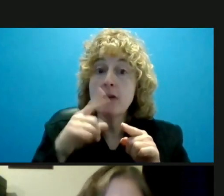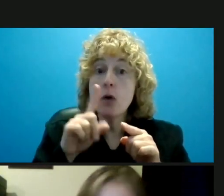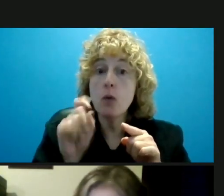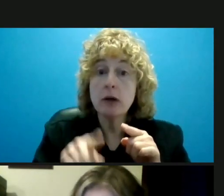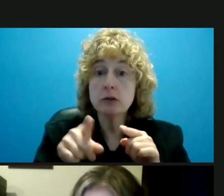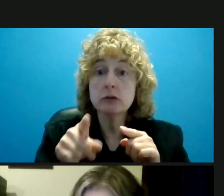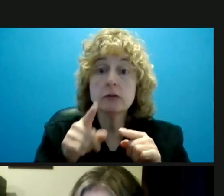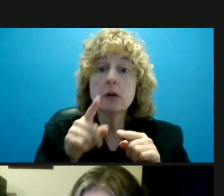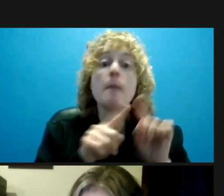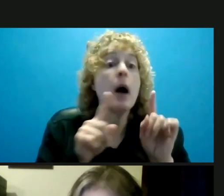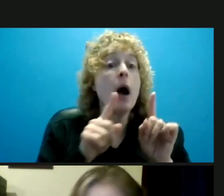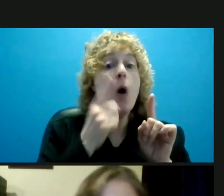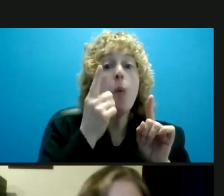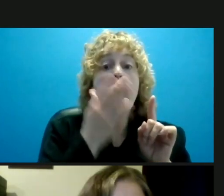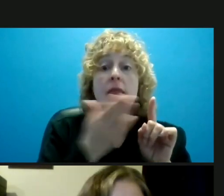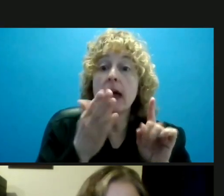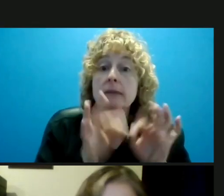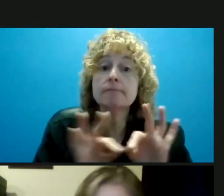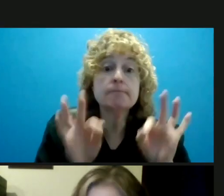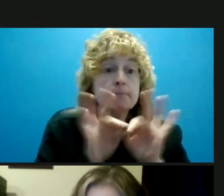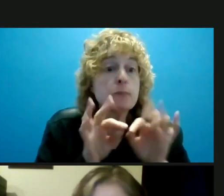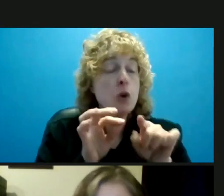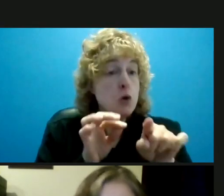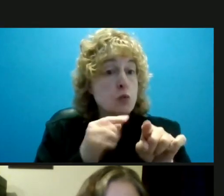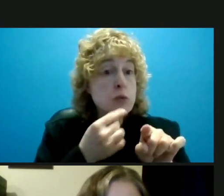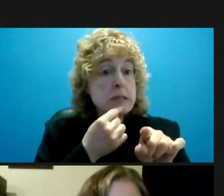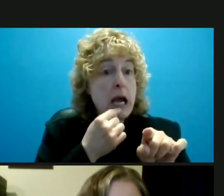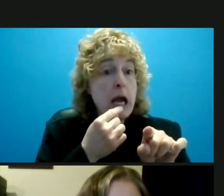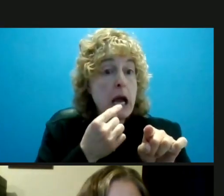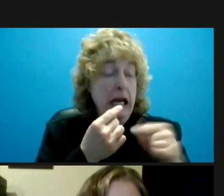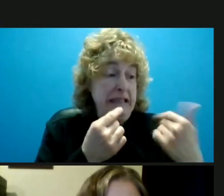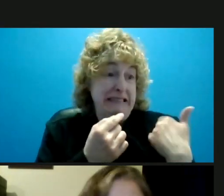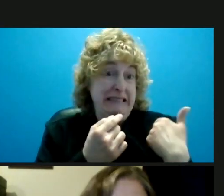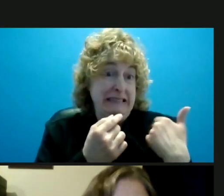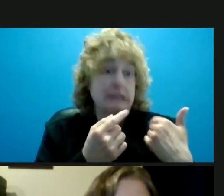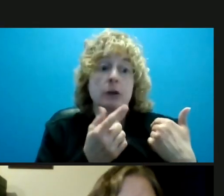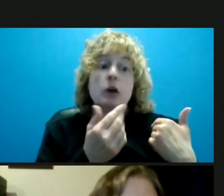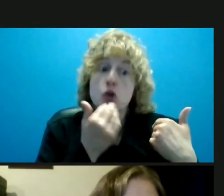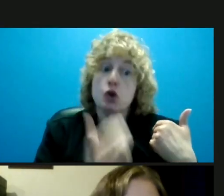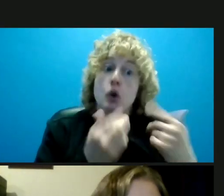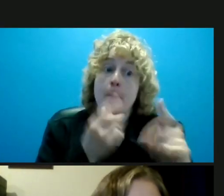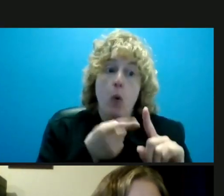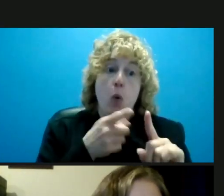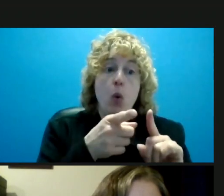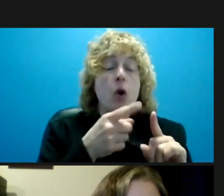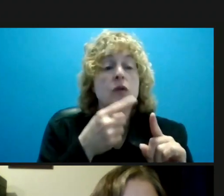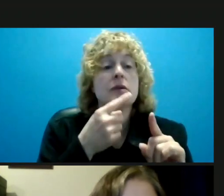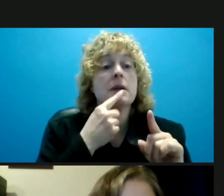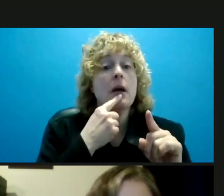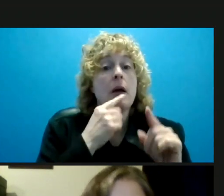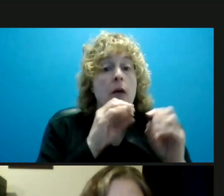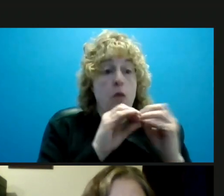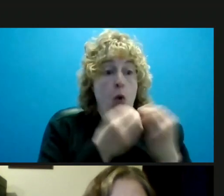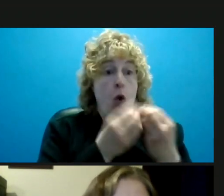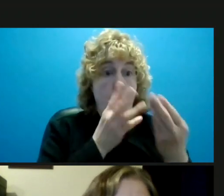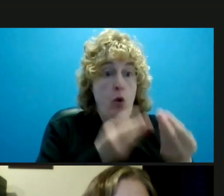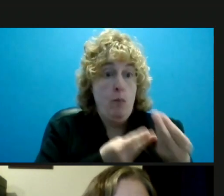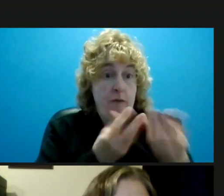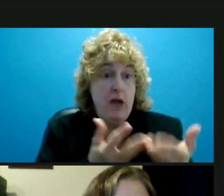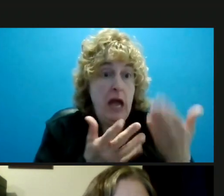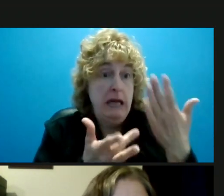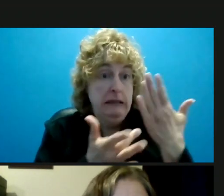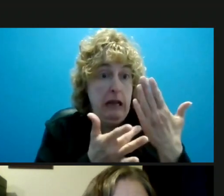thing, if you would. So, right now, you said in the last slide, and it's so good that the organization is going to provide technical